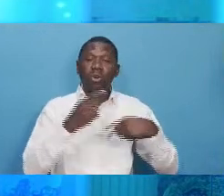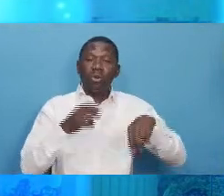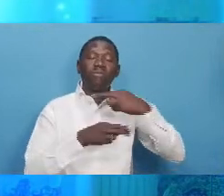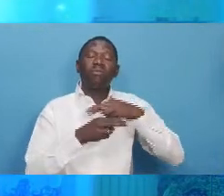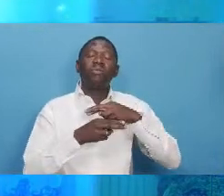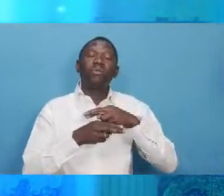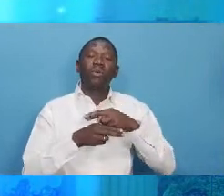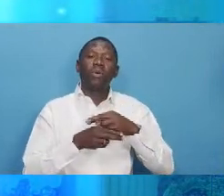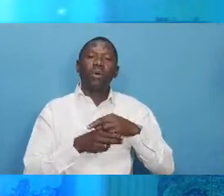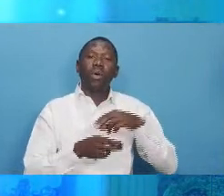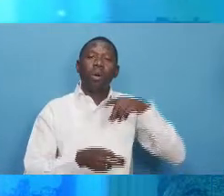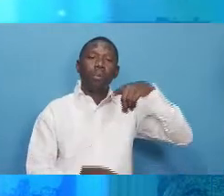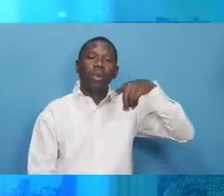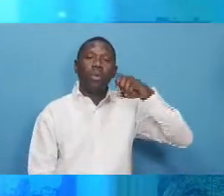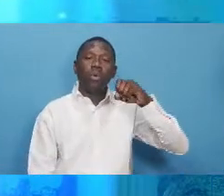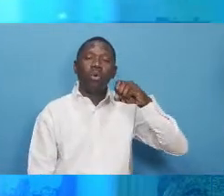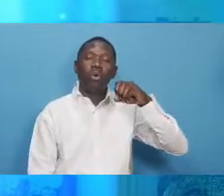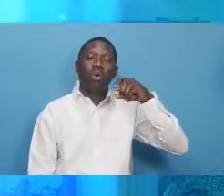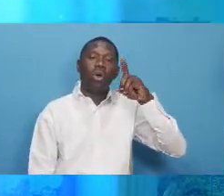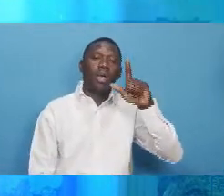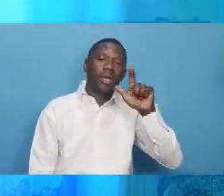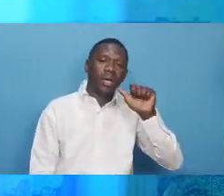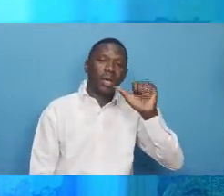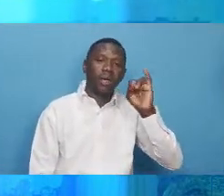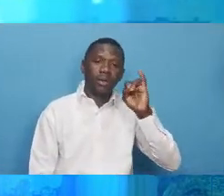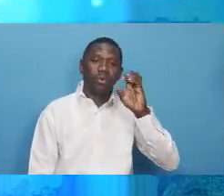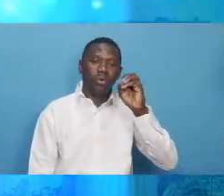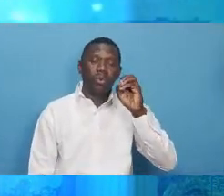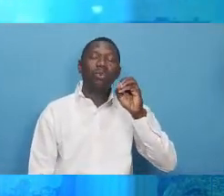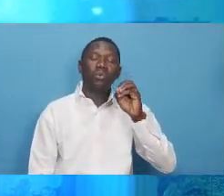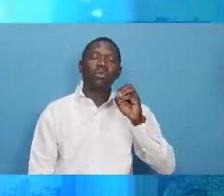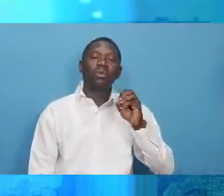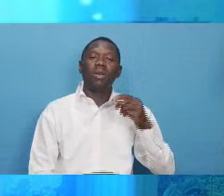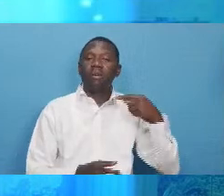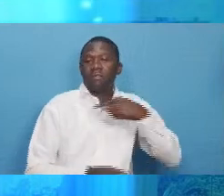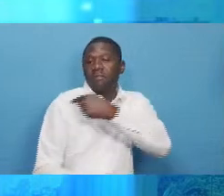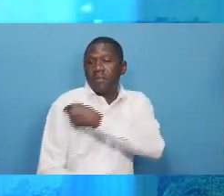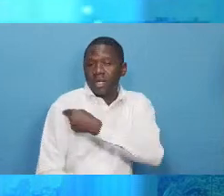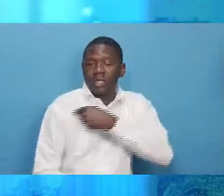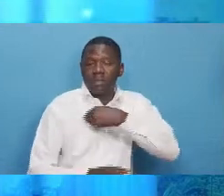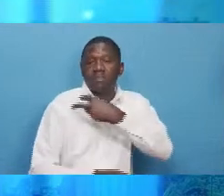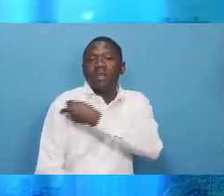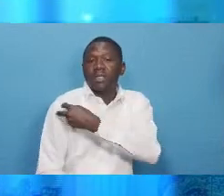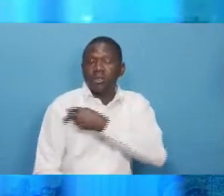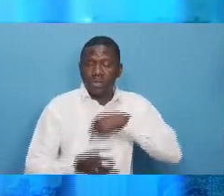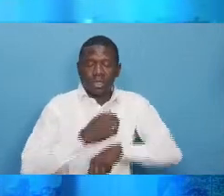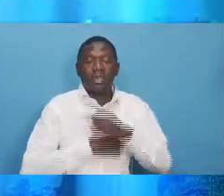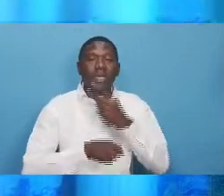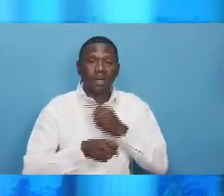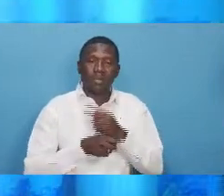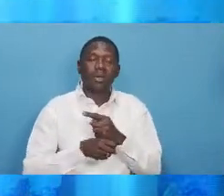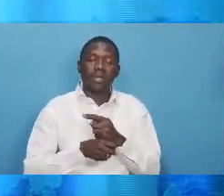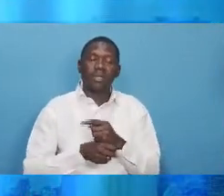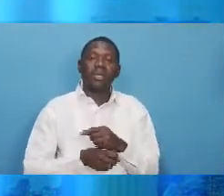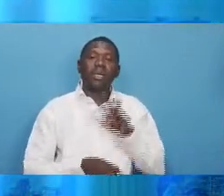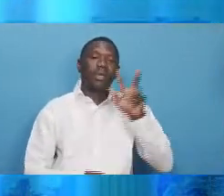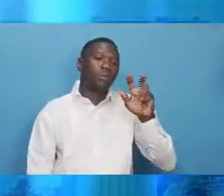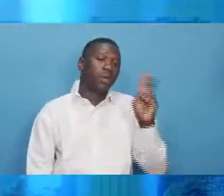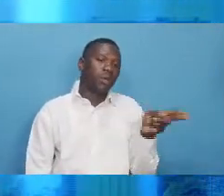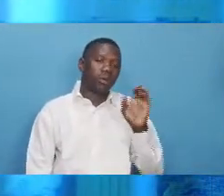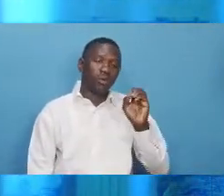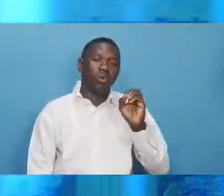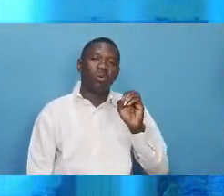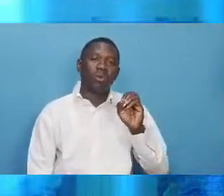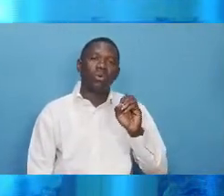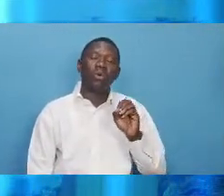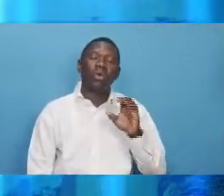vaccination campaign in the Gambia by the Ministry of Health and the World Health Organization, the WHO country representative, Dr. Desta Turune, has